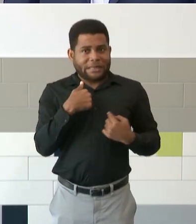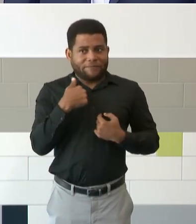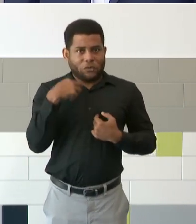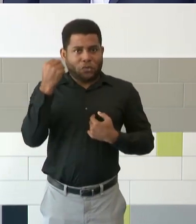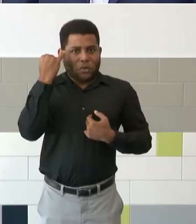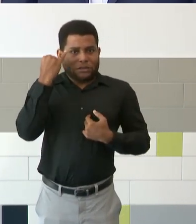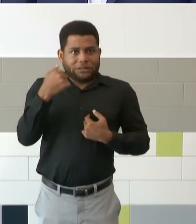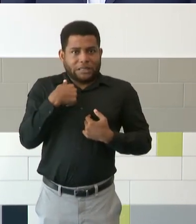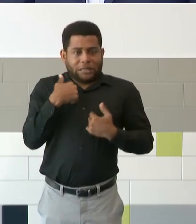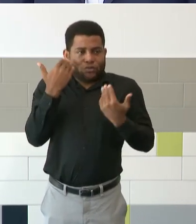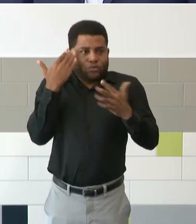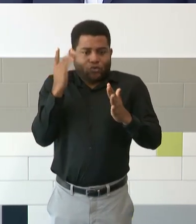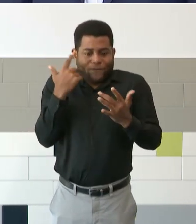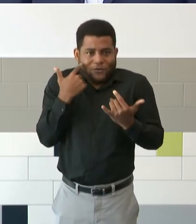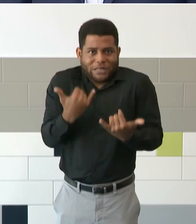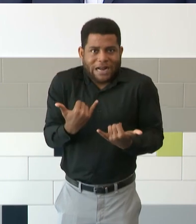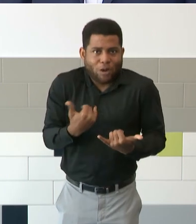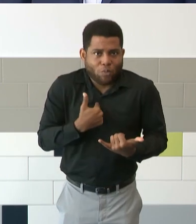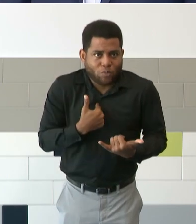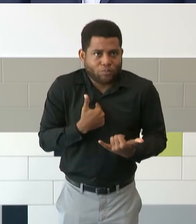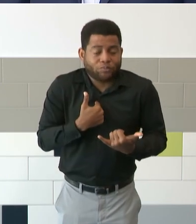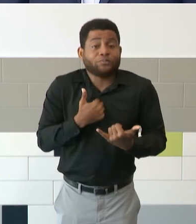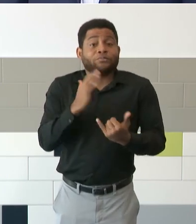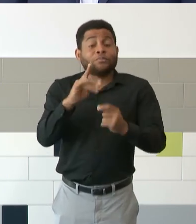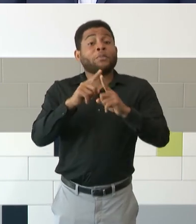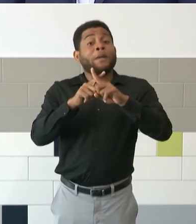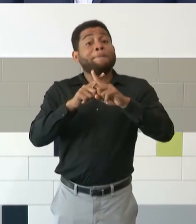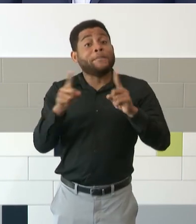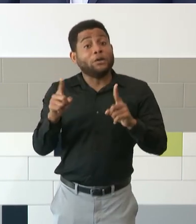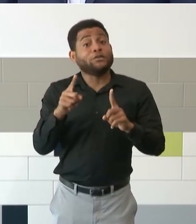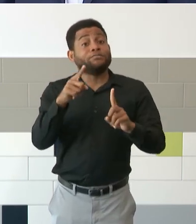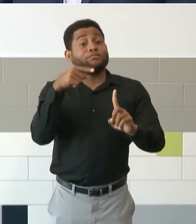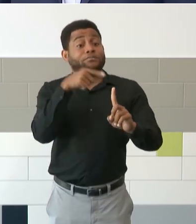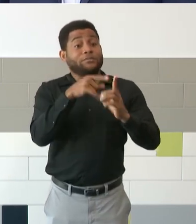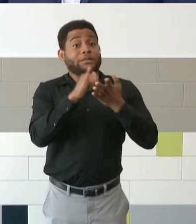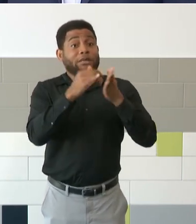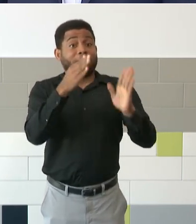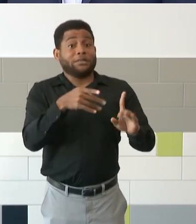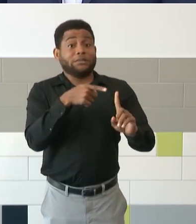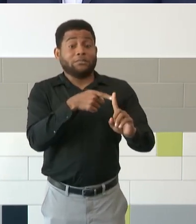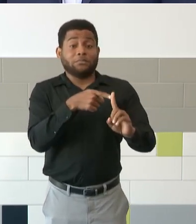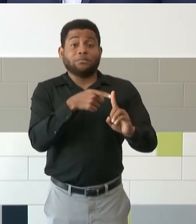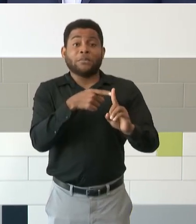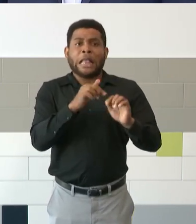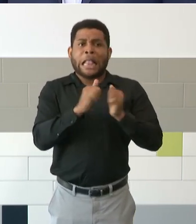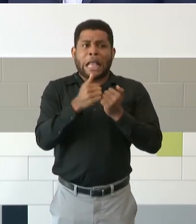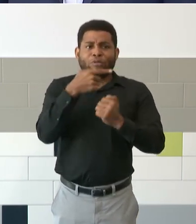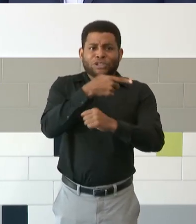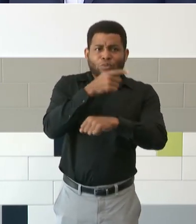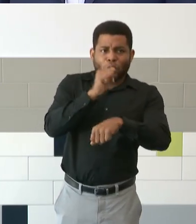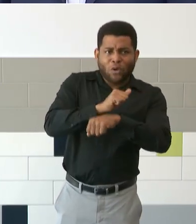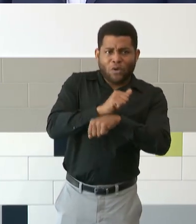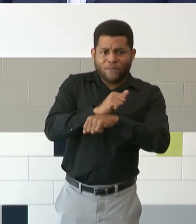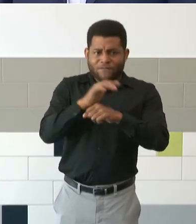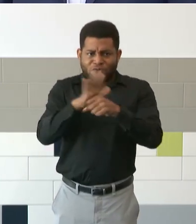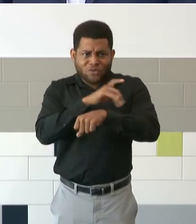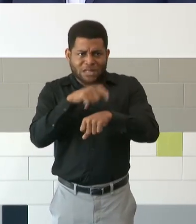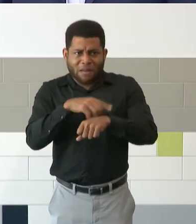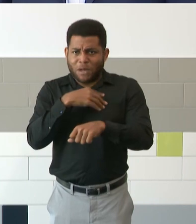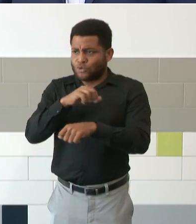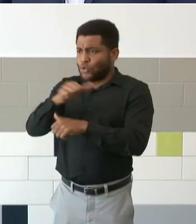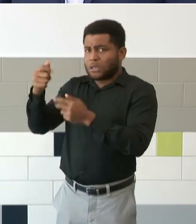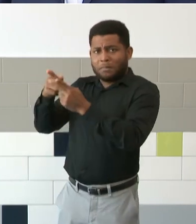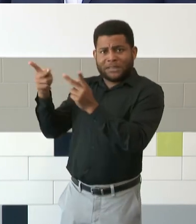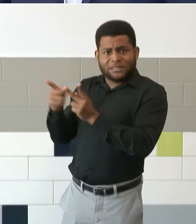mind. But certainly she couldn't be, I don't know how she would be working for us full-time and working someplace else